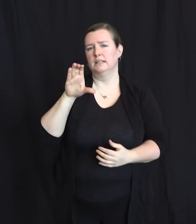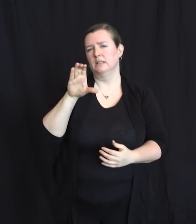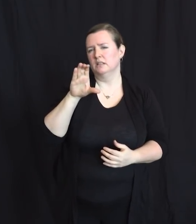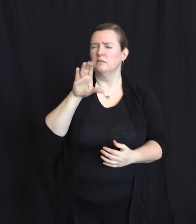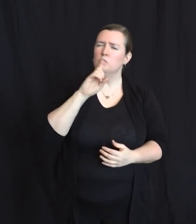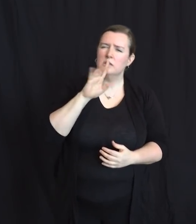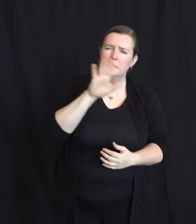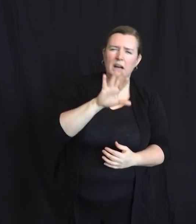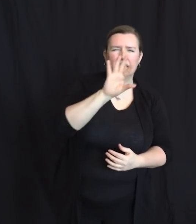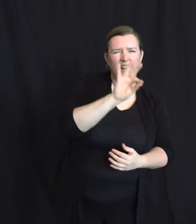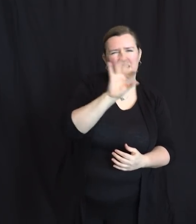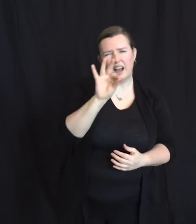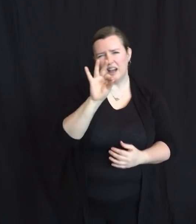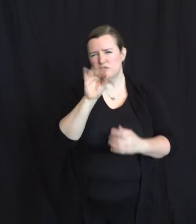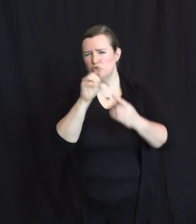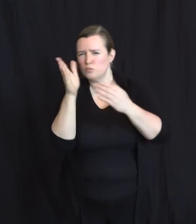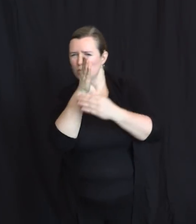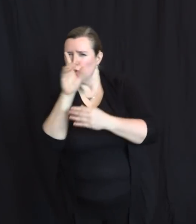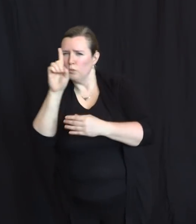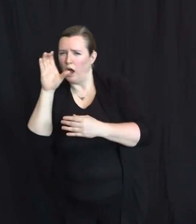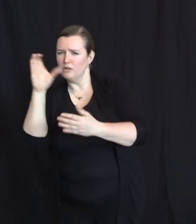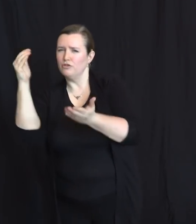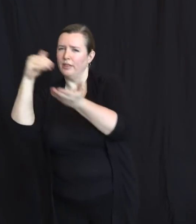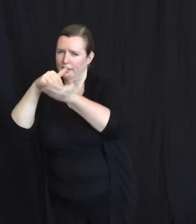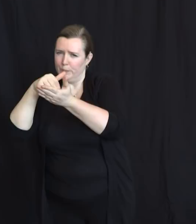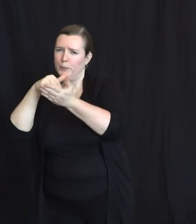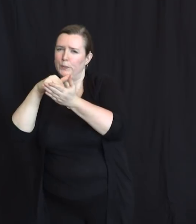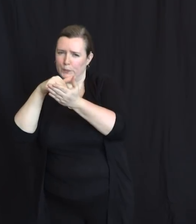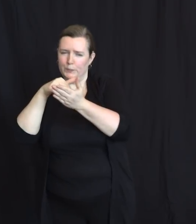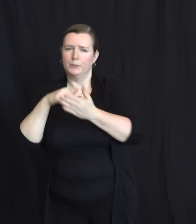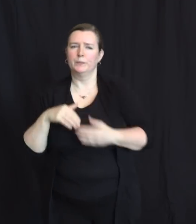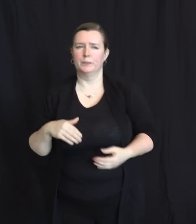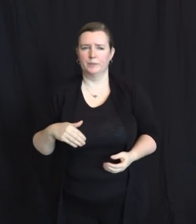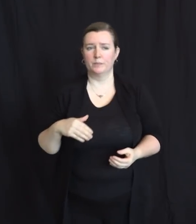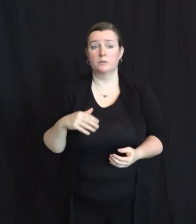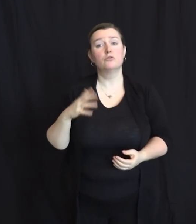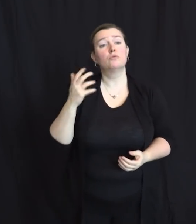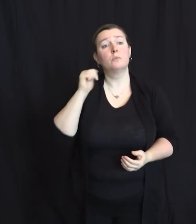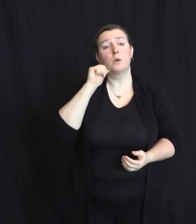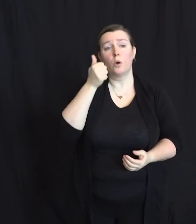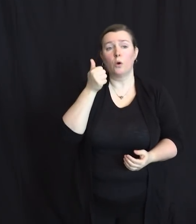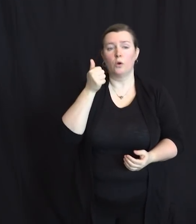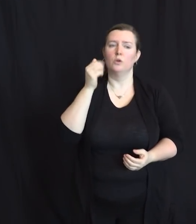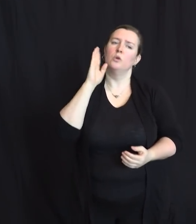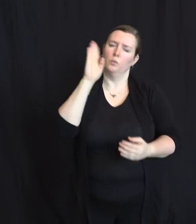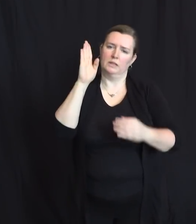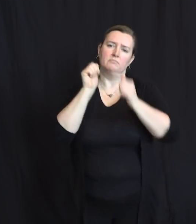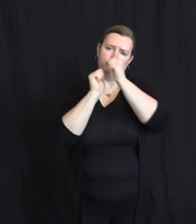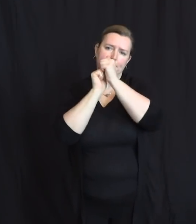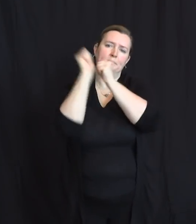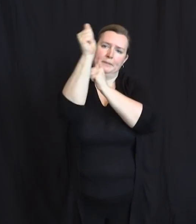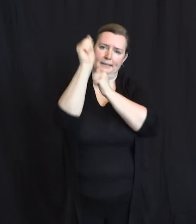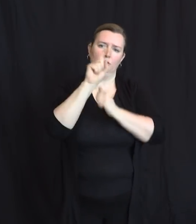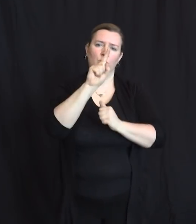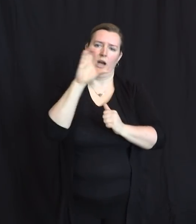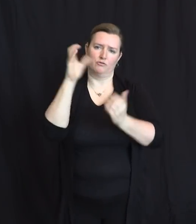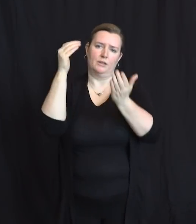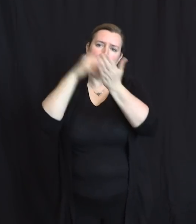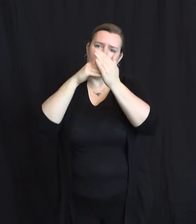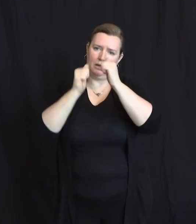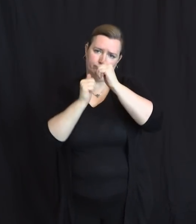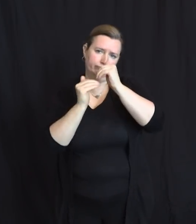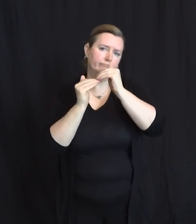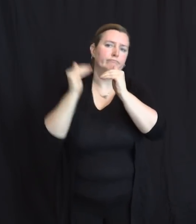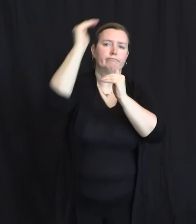99,989. We should carry the expectation that tomorrow we will exceed 100,000 total